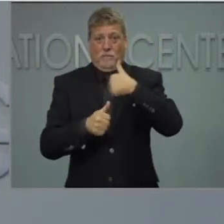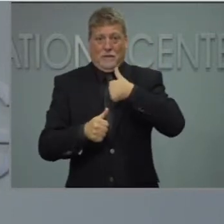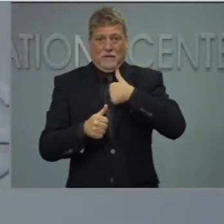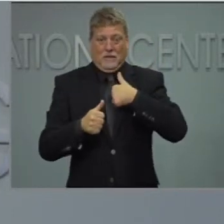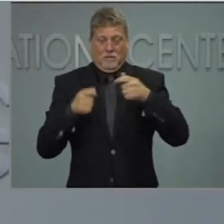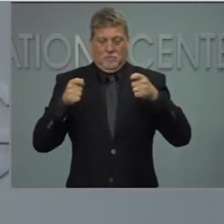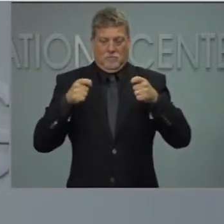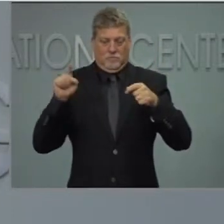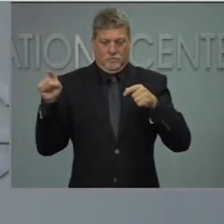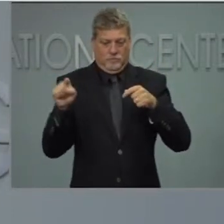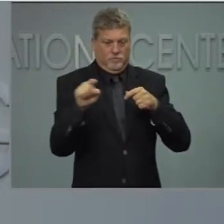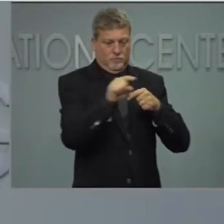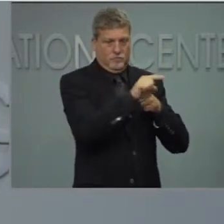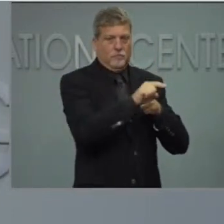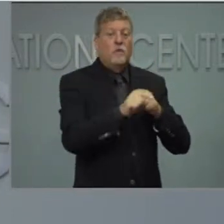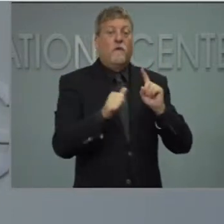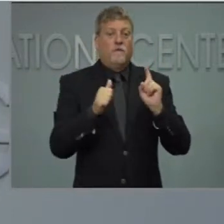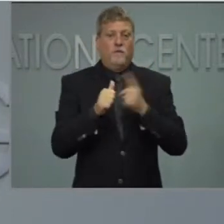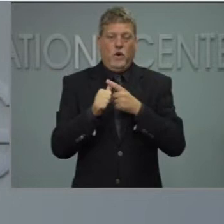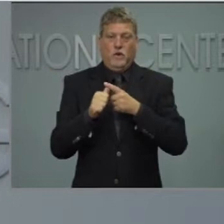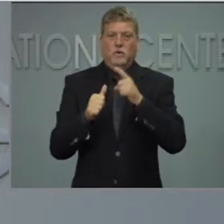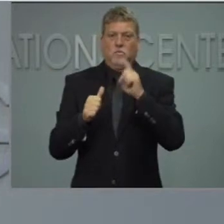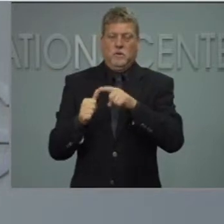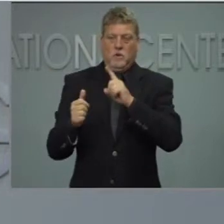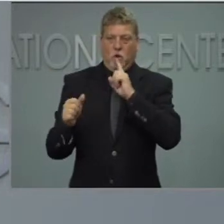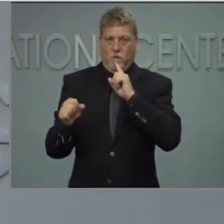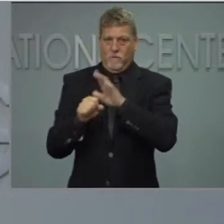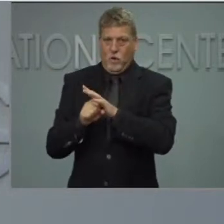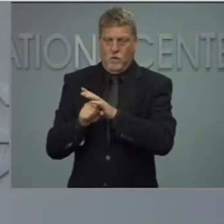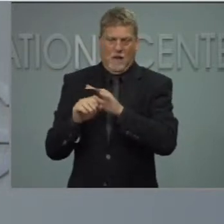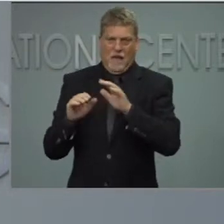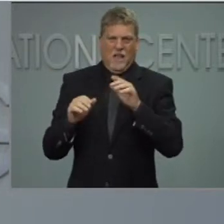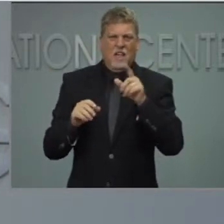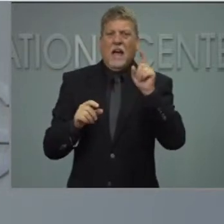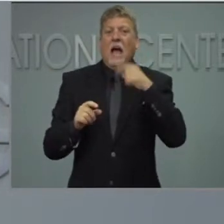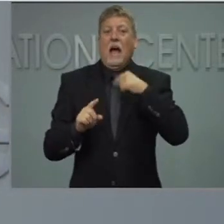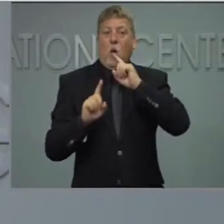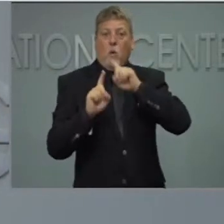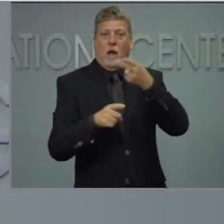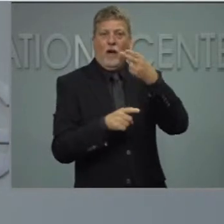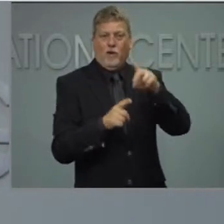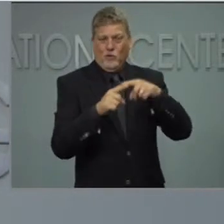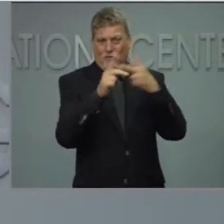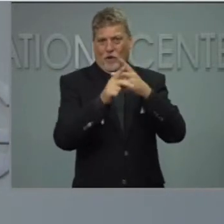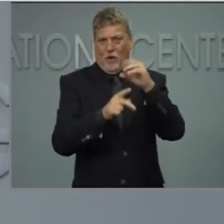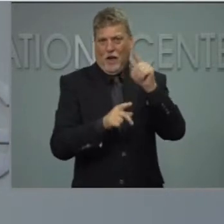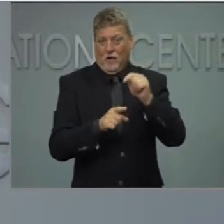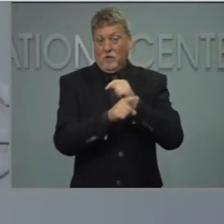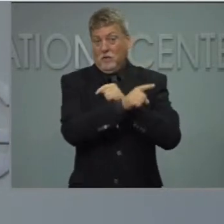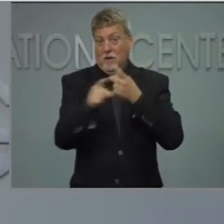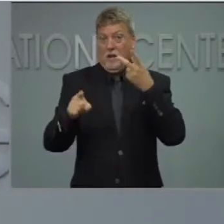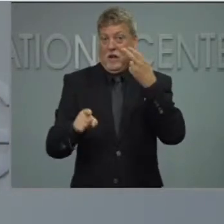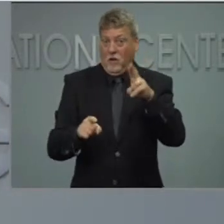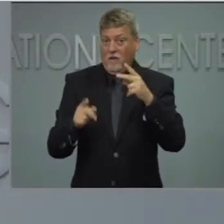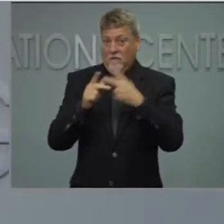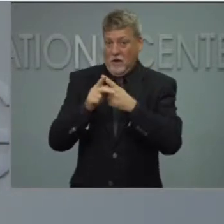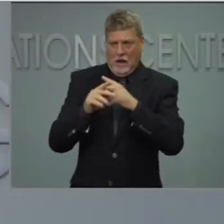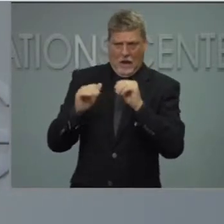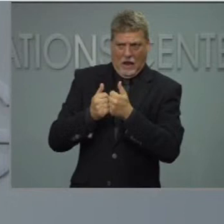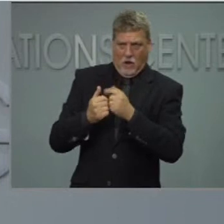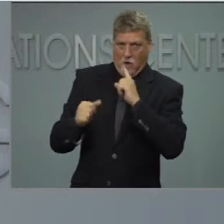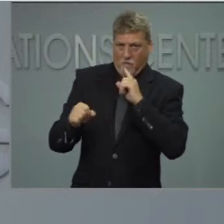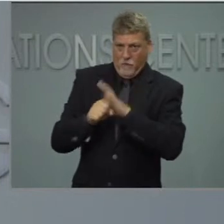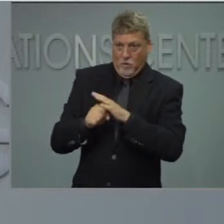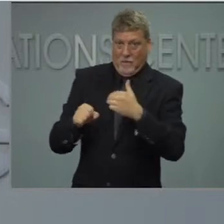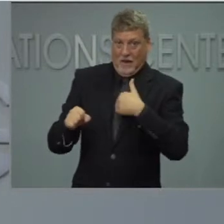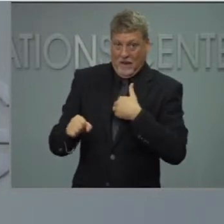process for verifying the vaccination, and then we don't have to worry about it. But if they don't verify, then we do want to make sure